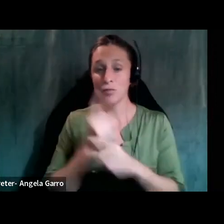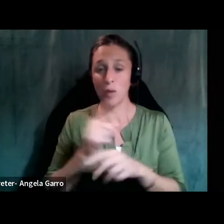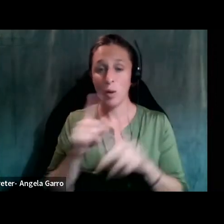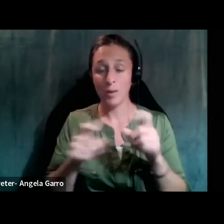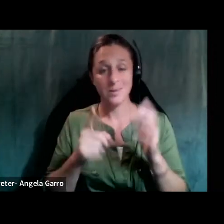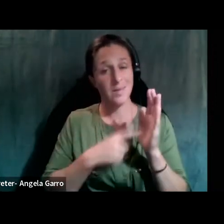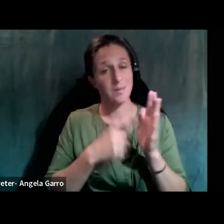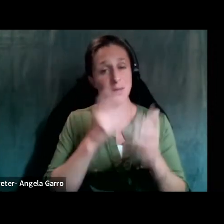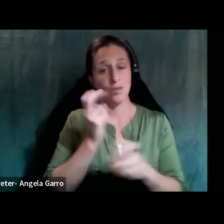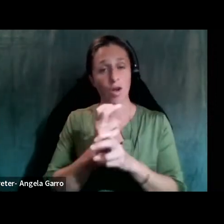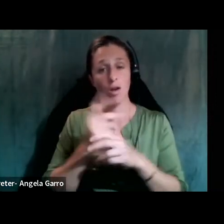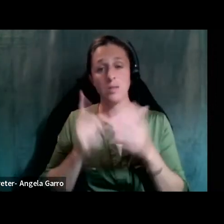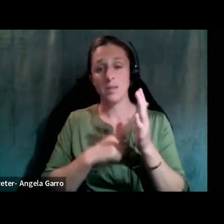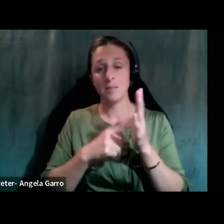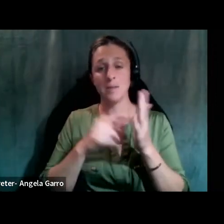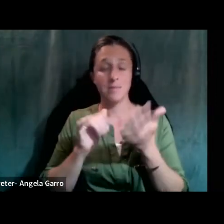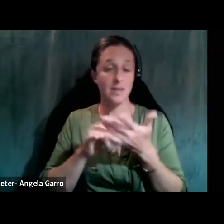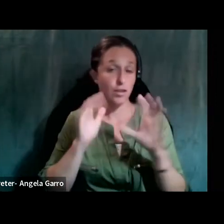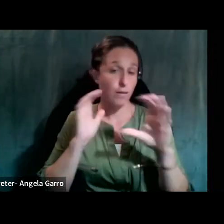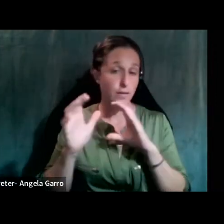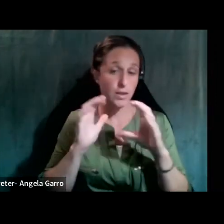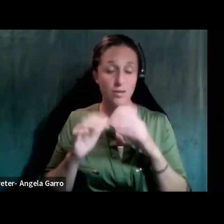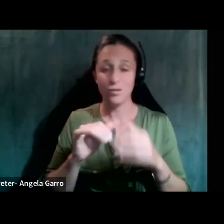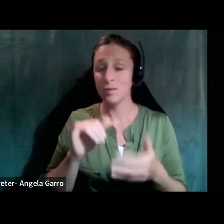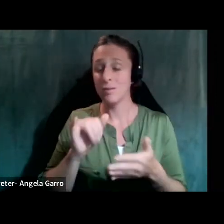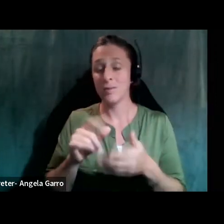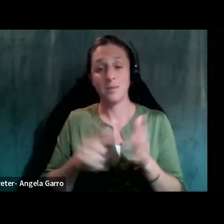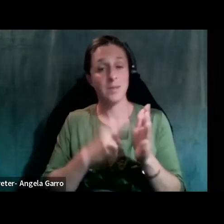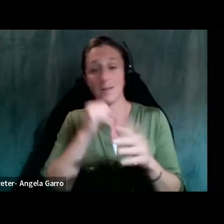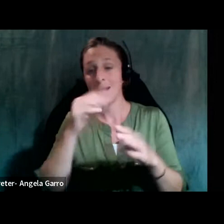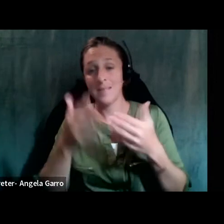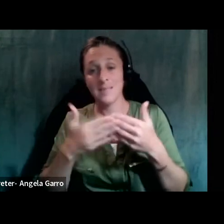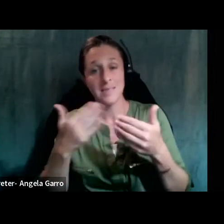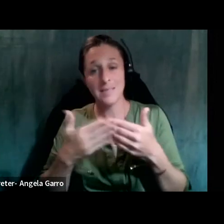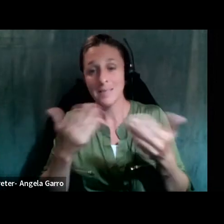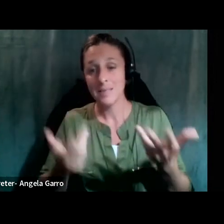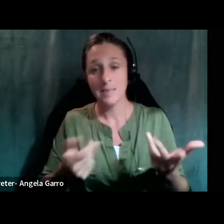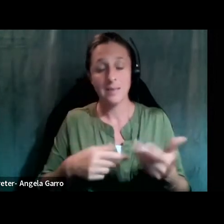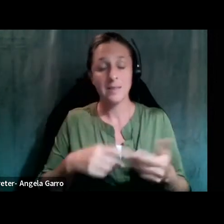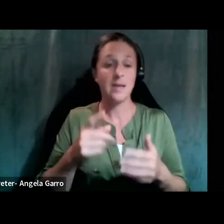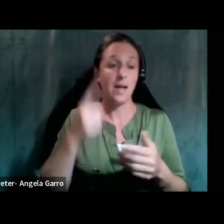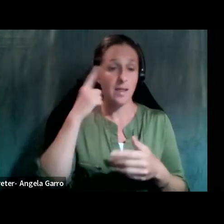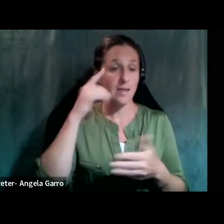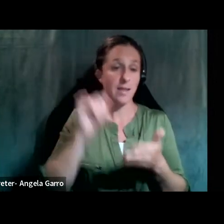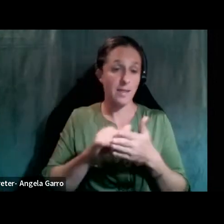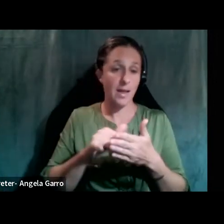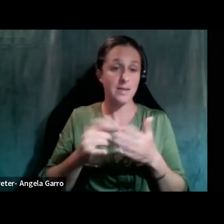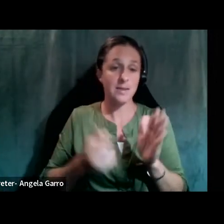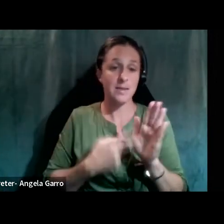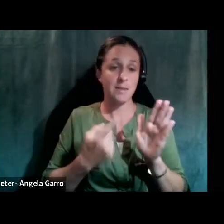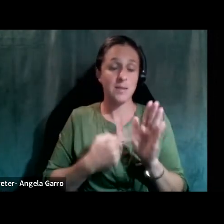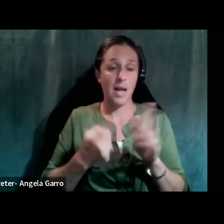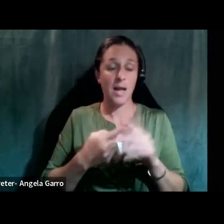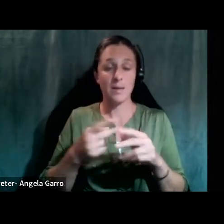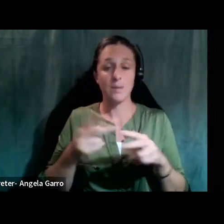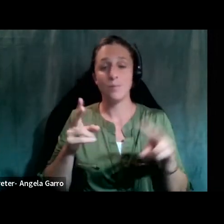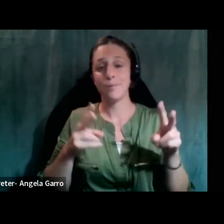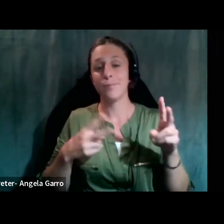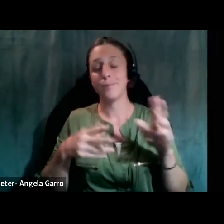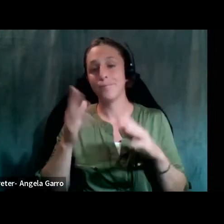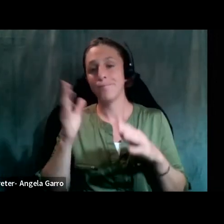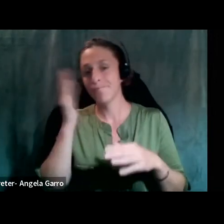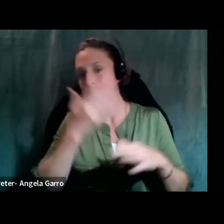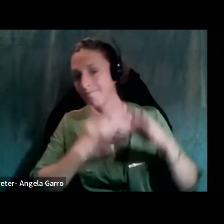it's a conversation, and it's not easy. I think those are sometimes the things that are overlooked sometimes